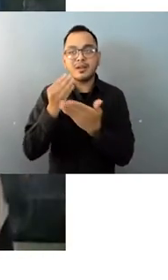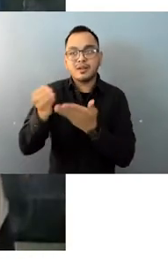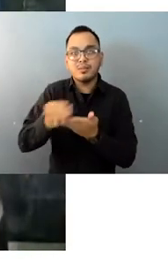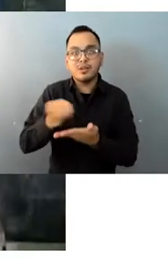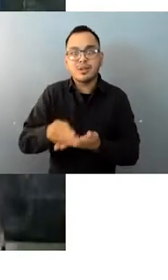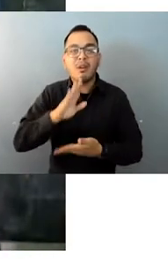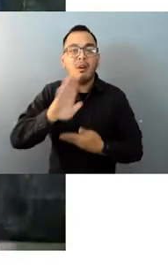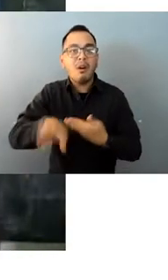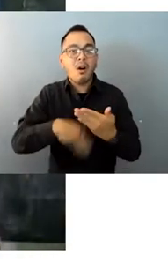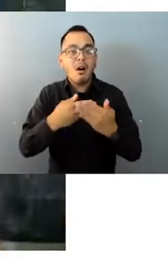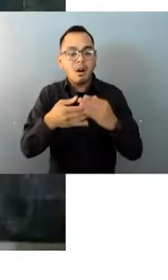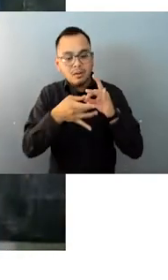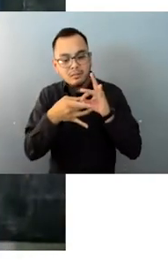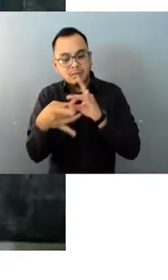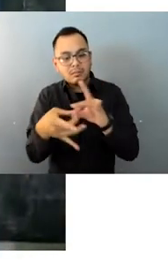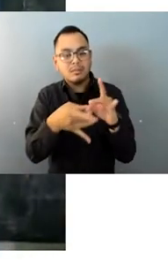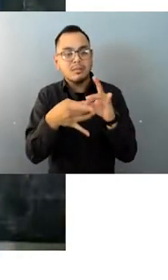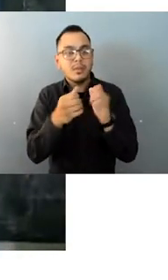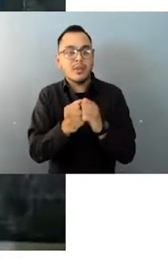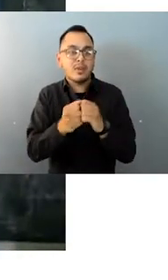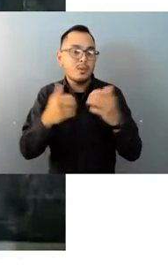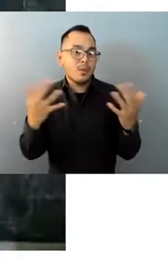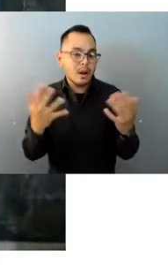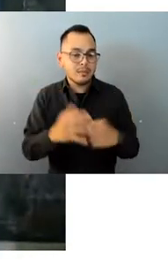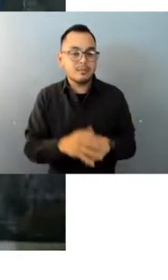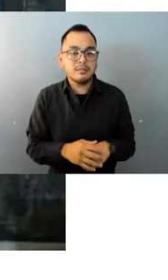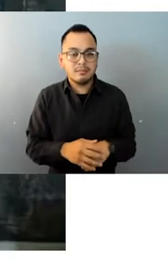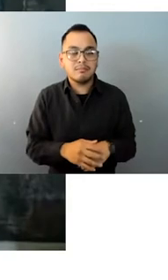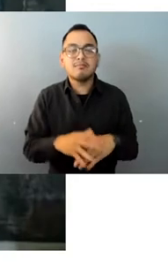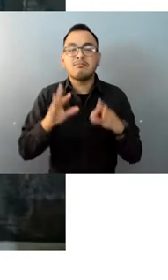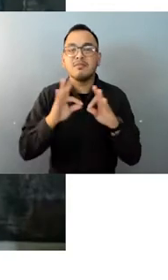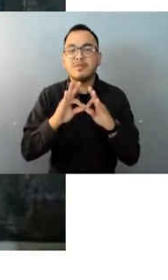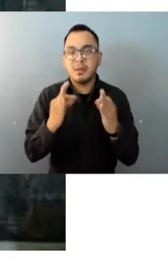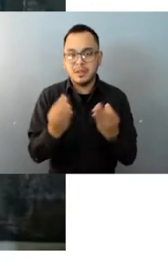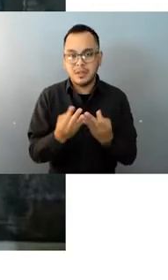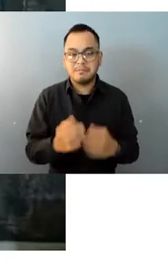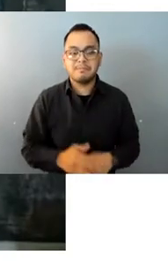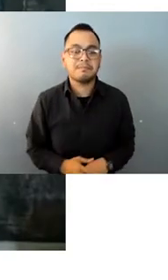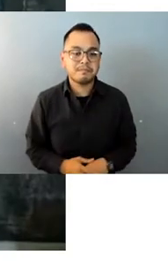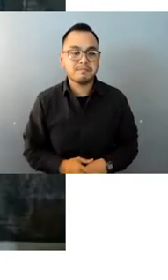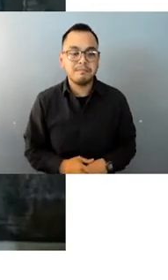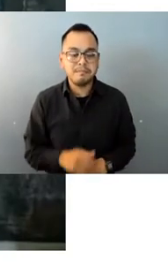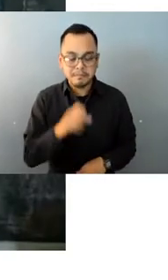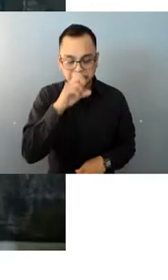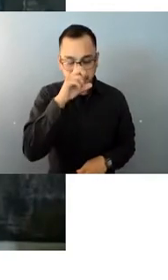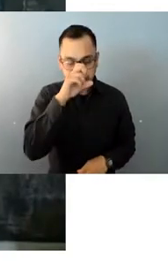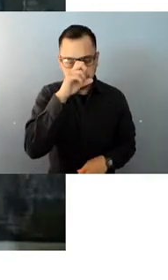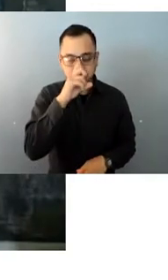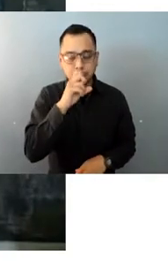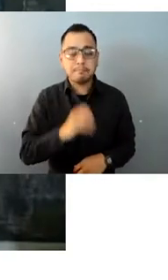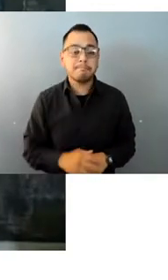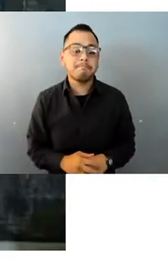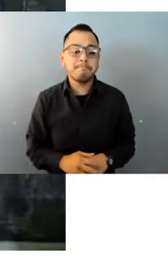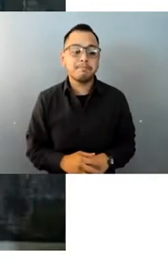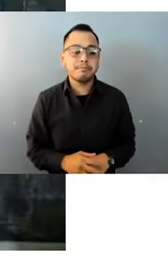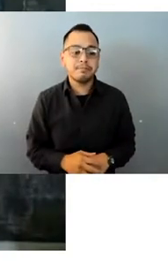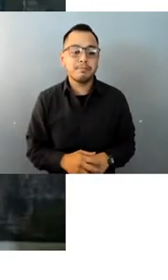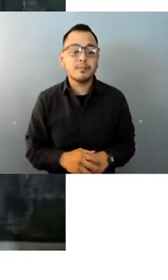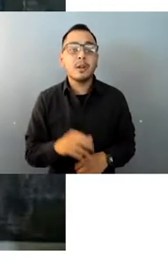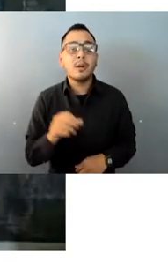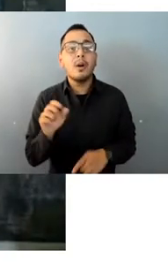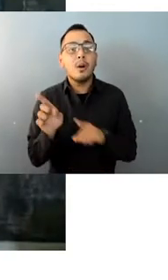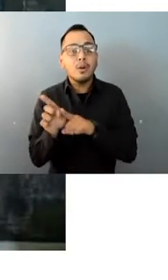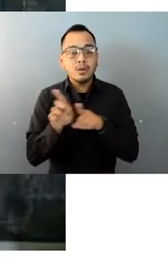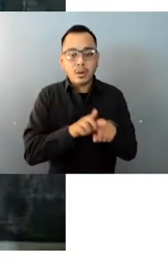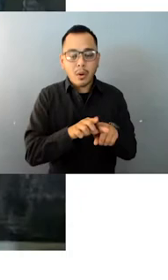baked into that one central organizing social principle, family. And at the same time, it's